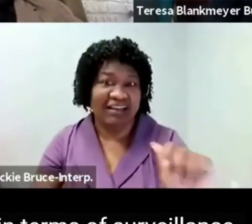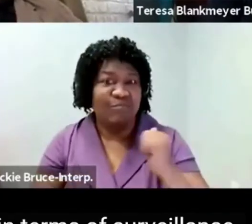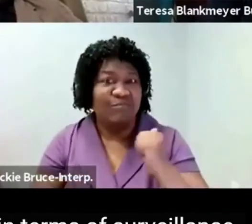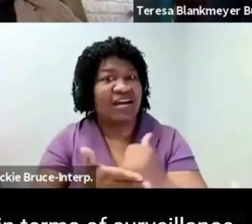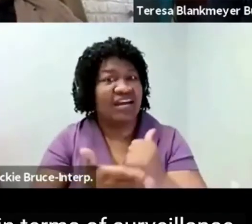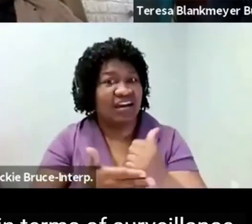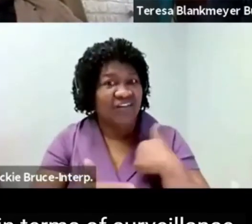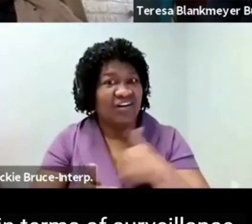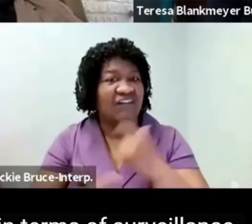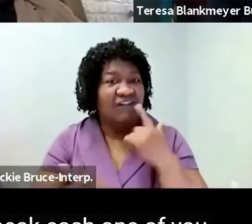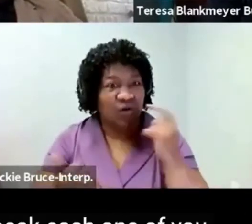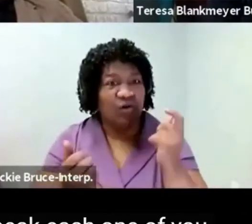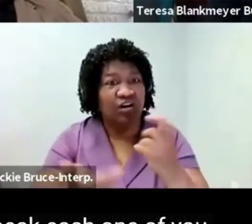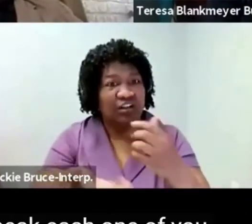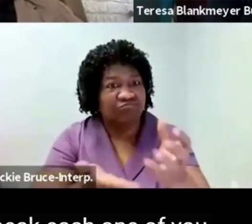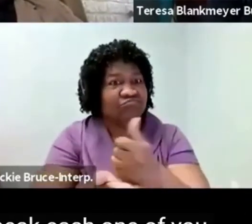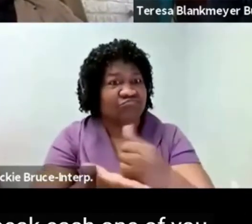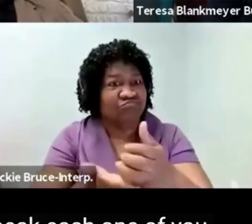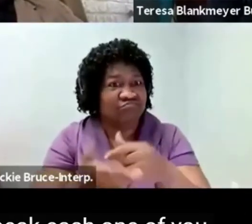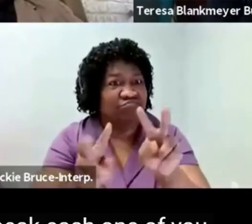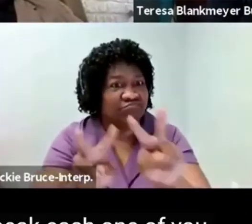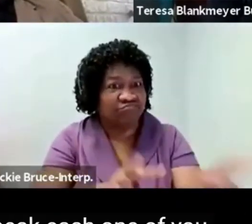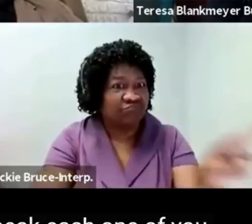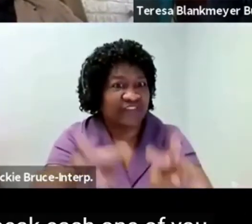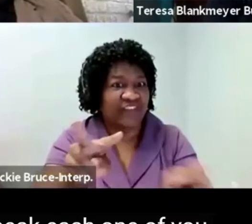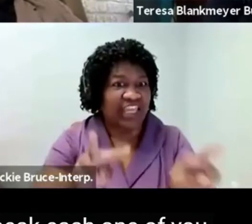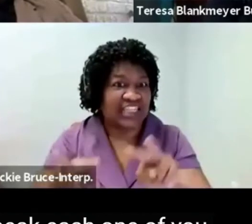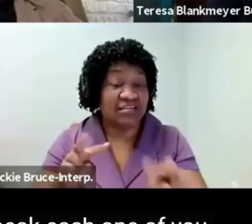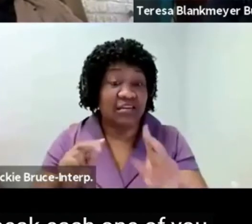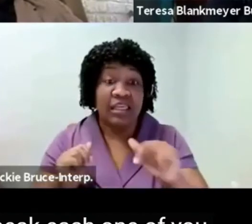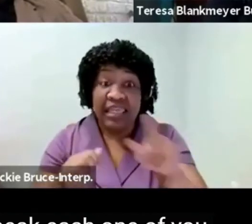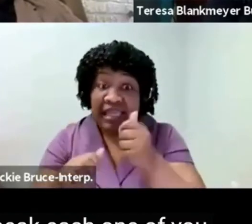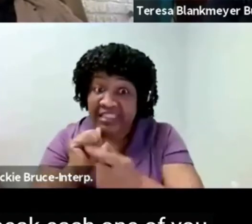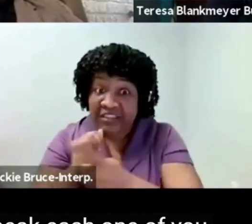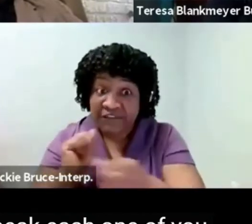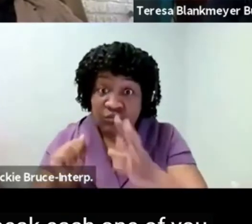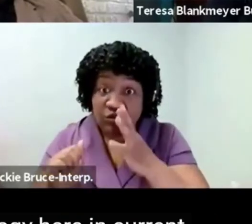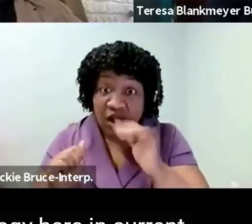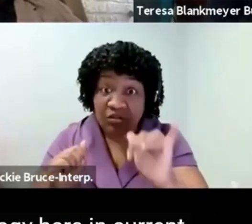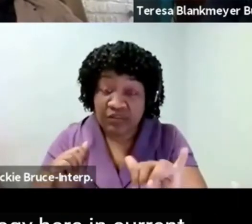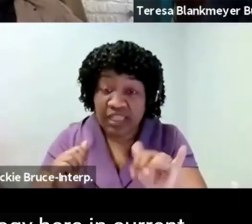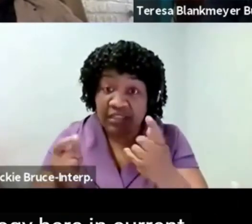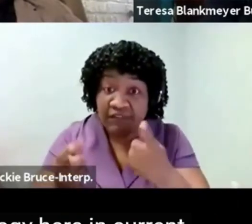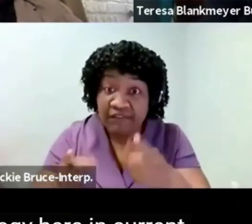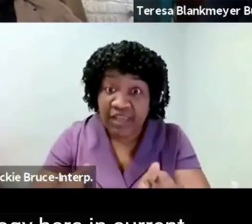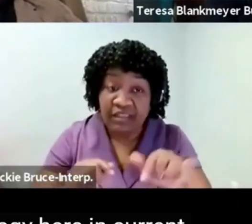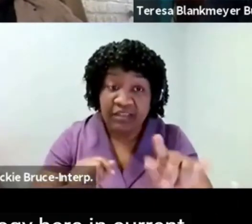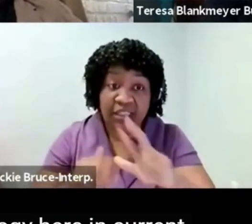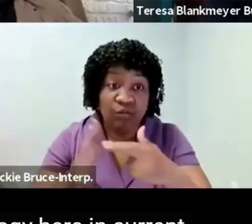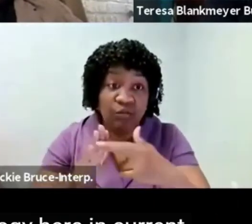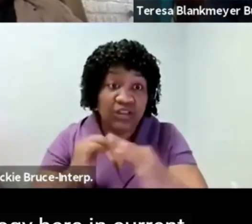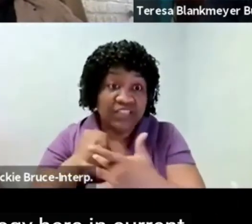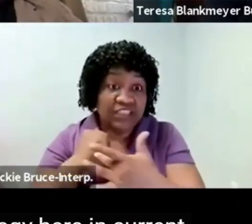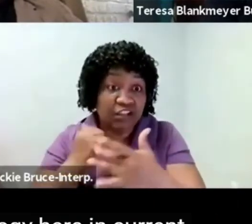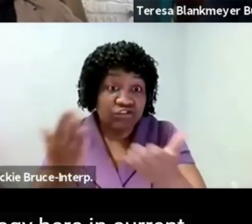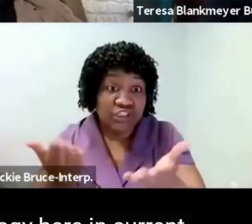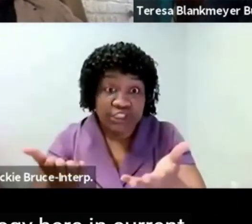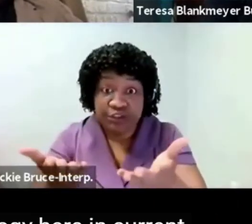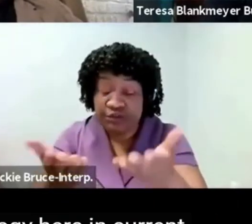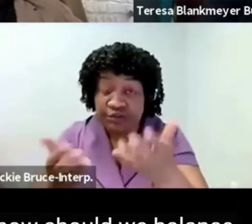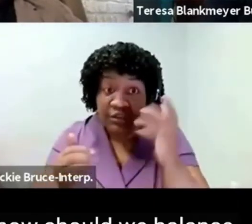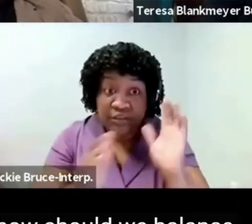in terms of surveillance. So I'm wondering if you can speak, each one of you, to the effect of the role of technology here in